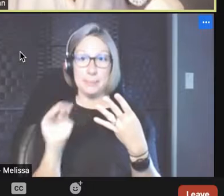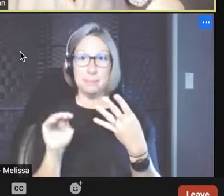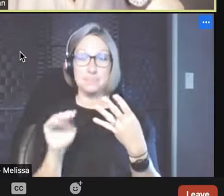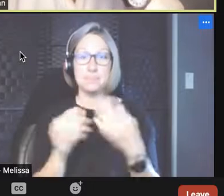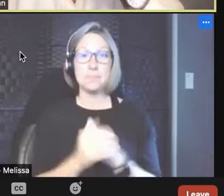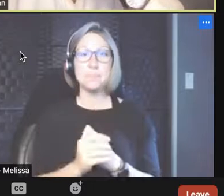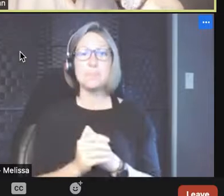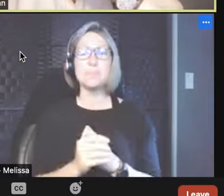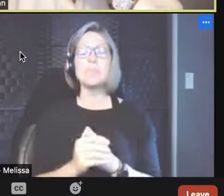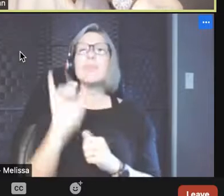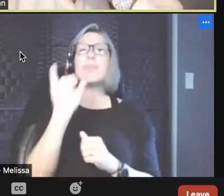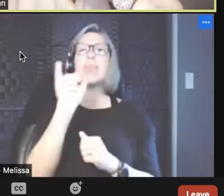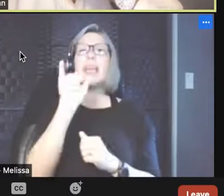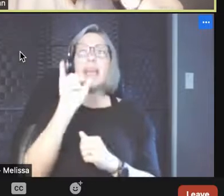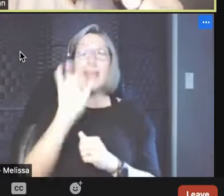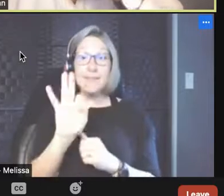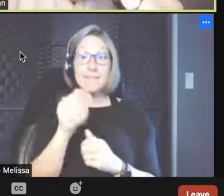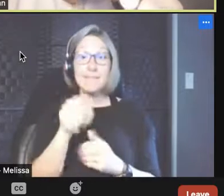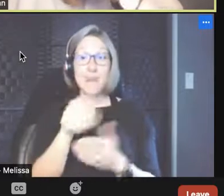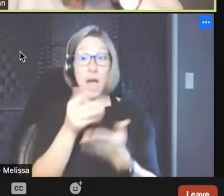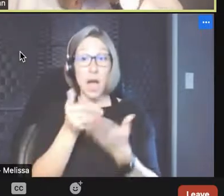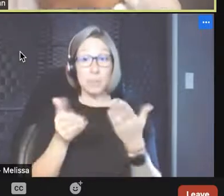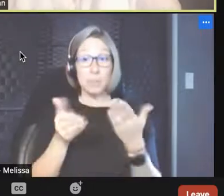is an object in 2D,